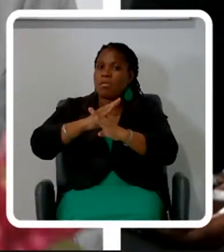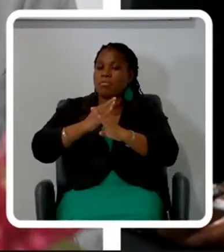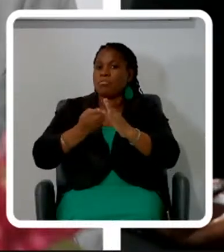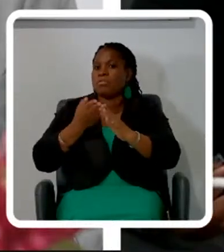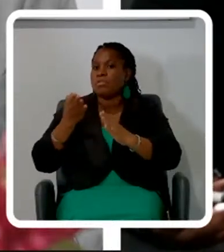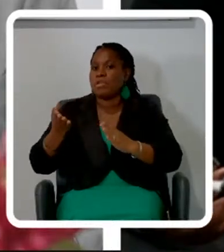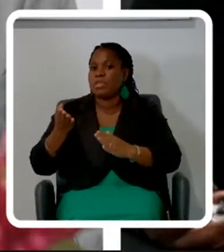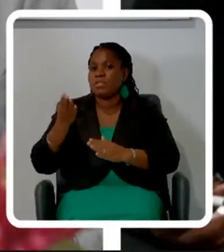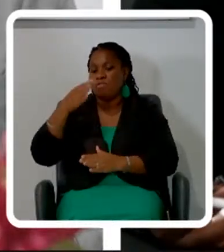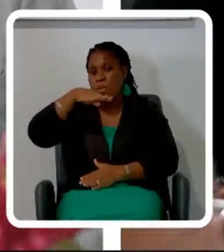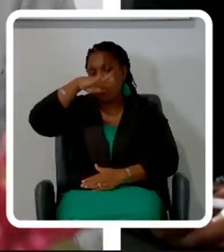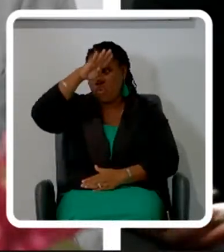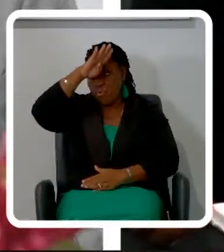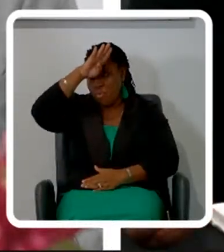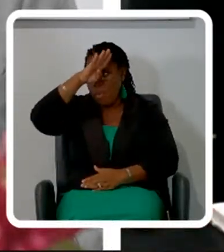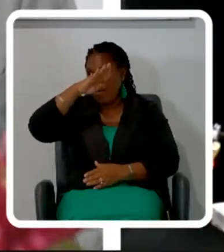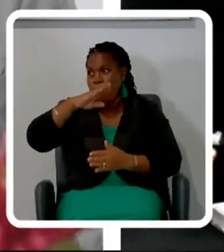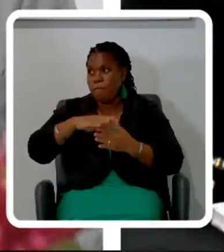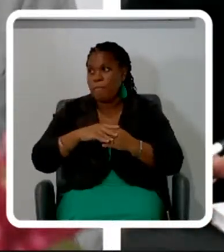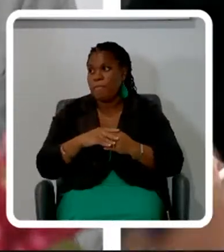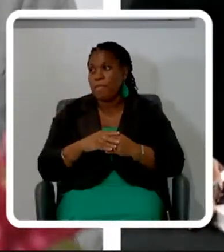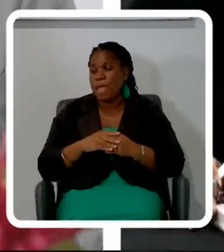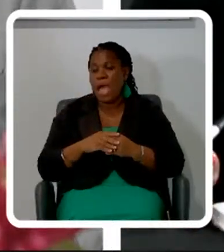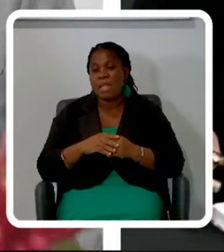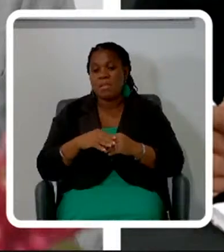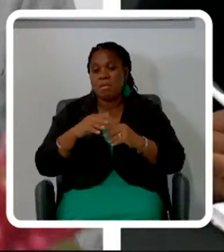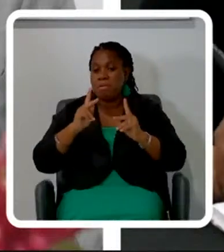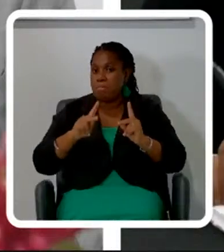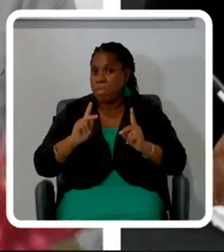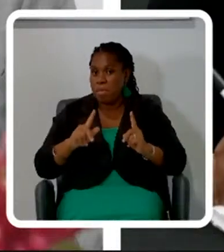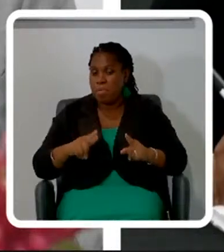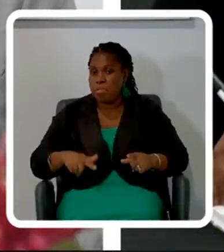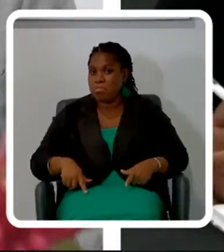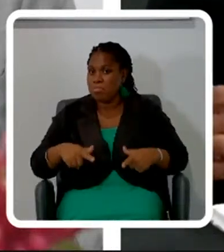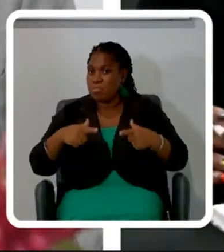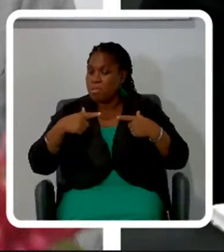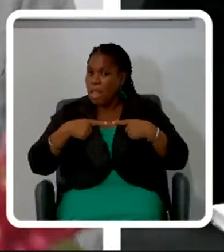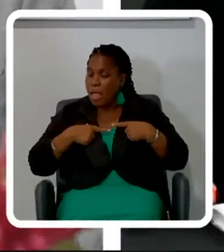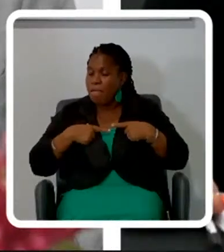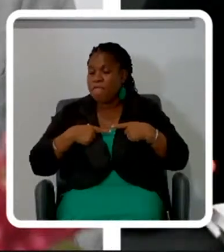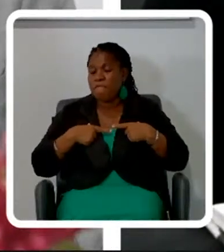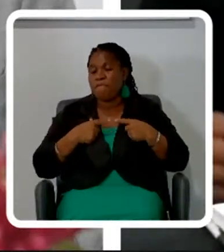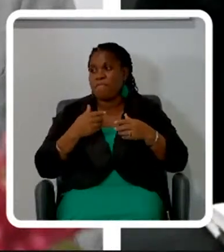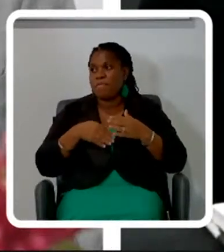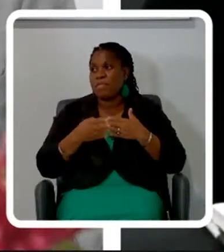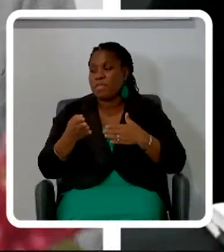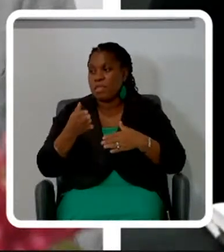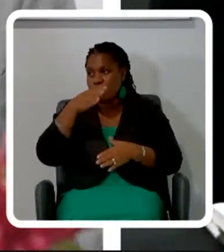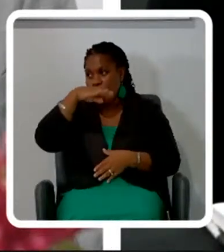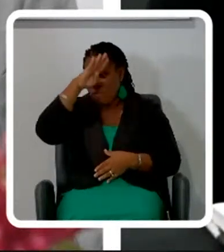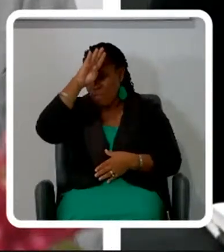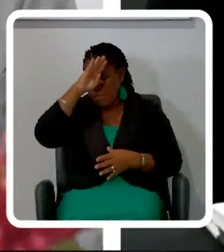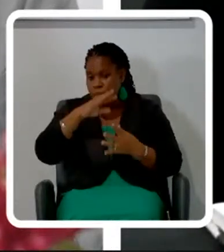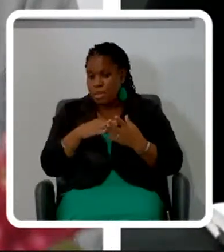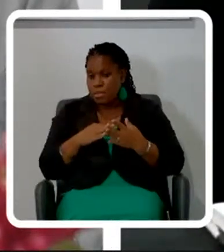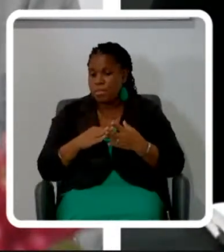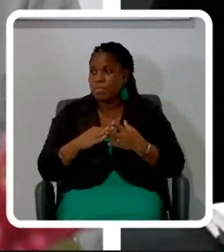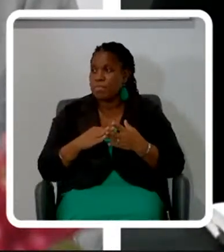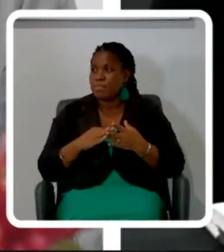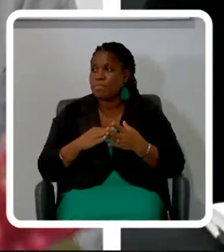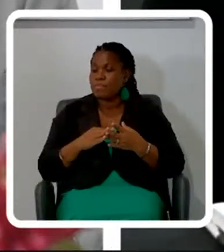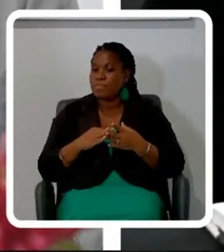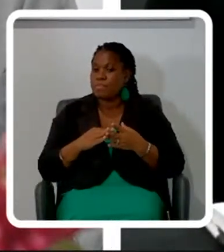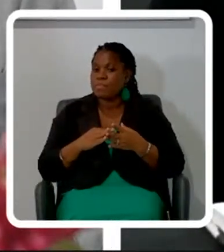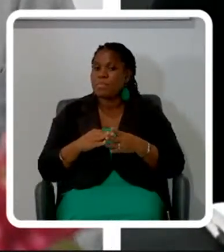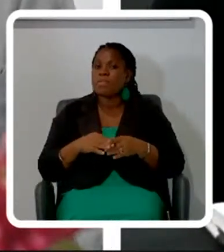with Cuba and the quality of life of the people there. I also want to talk about, or would like you to have a comment on